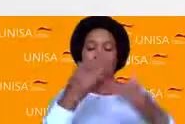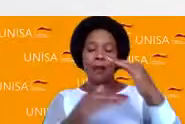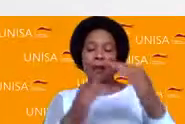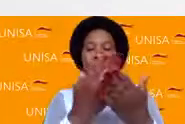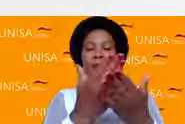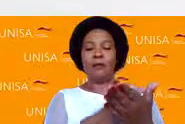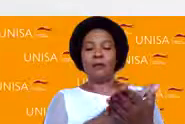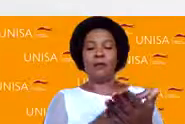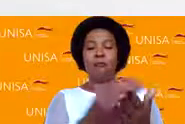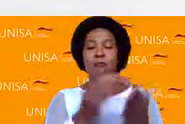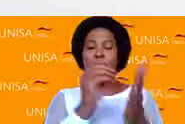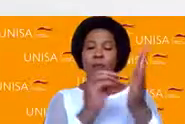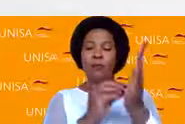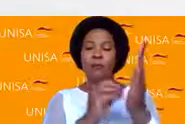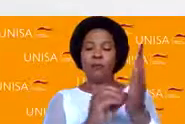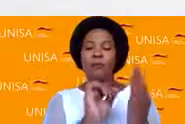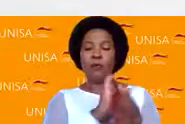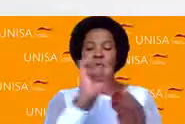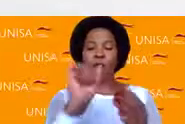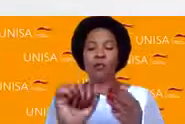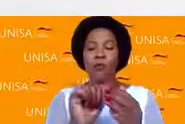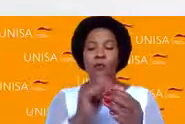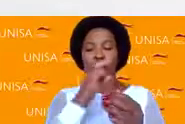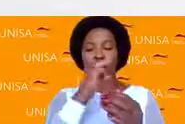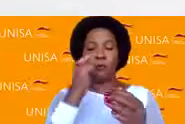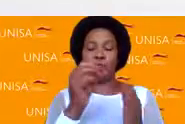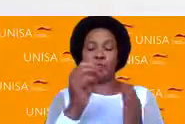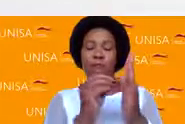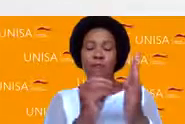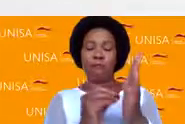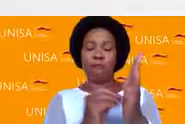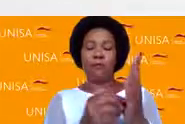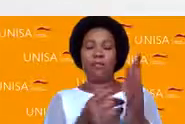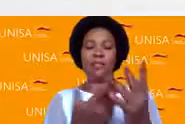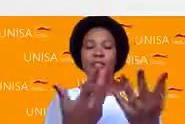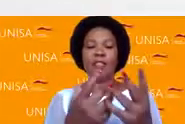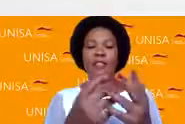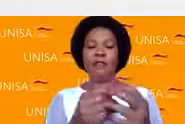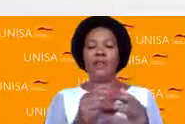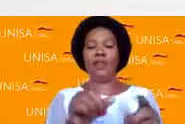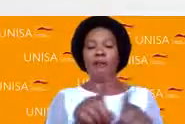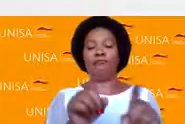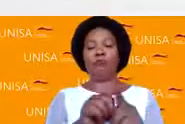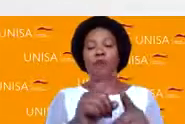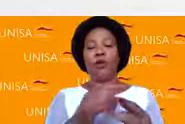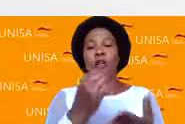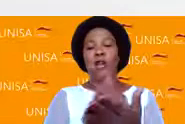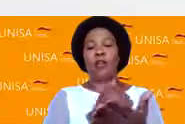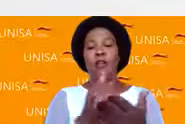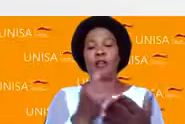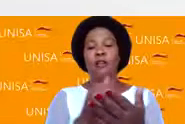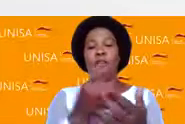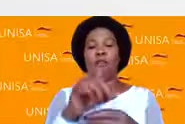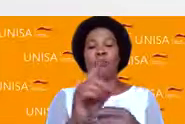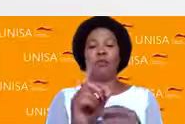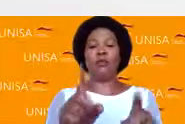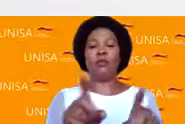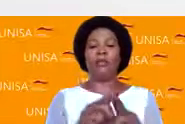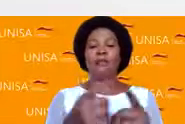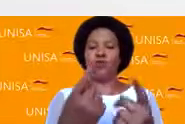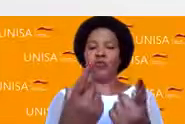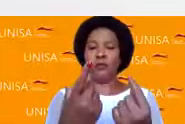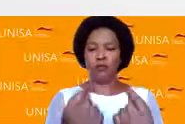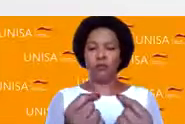your credentials, this should be exactly as you typed it in when you registered for the